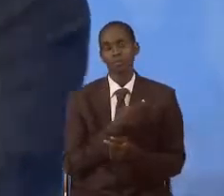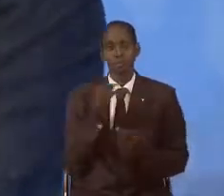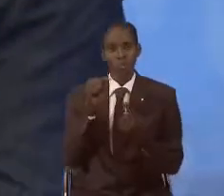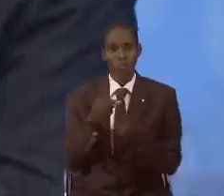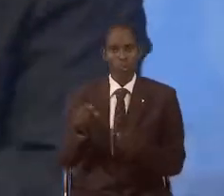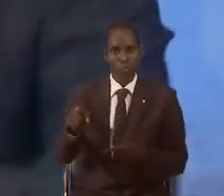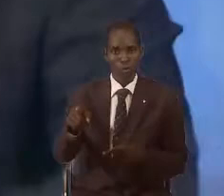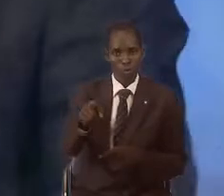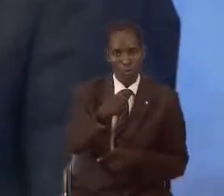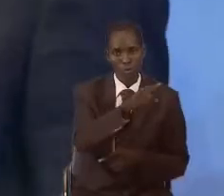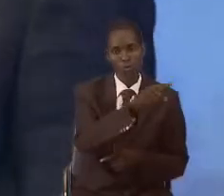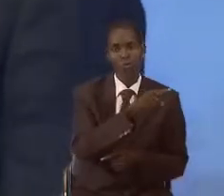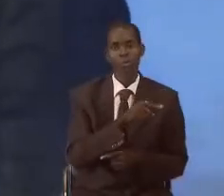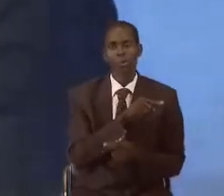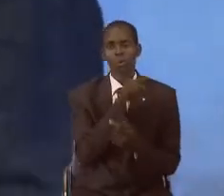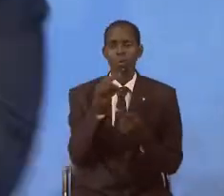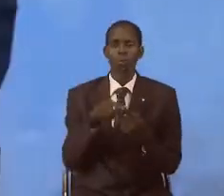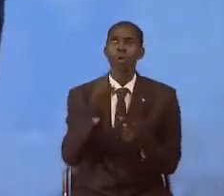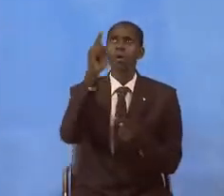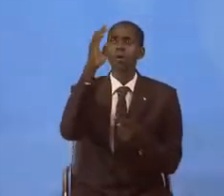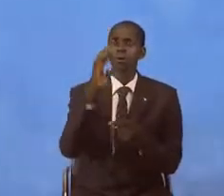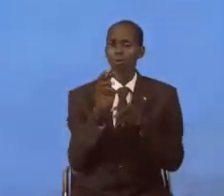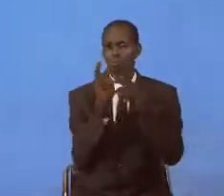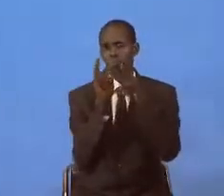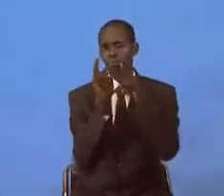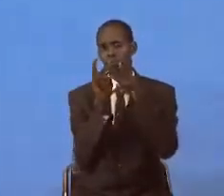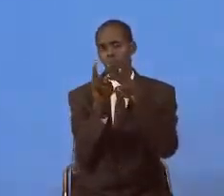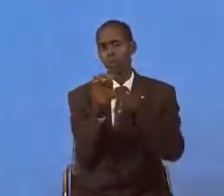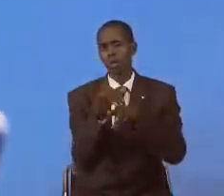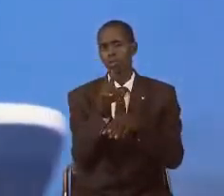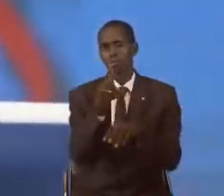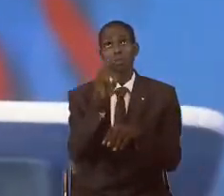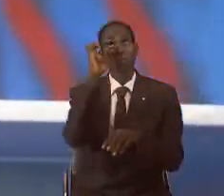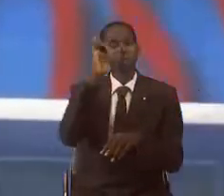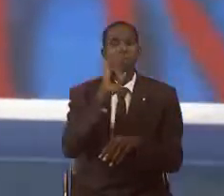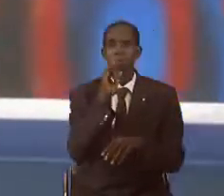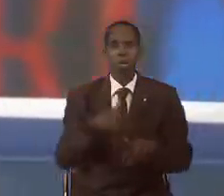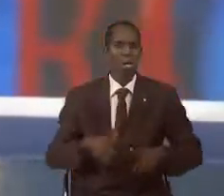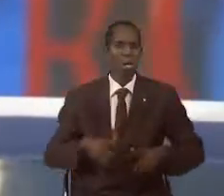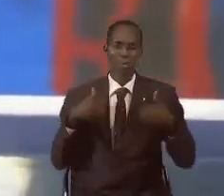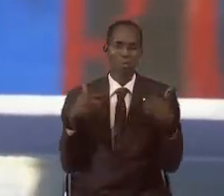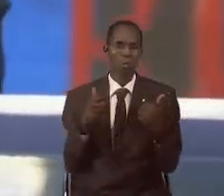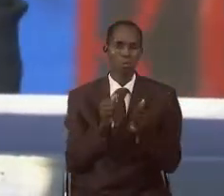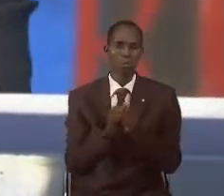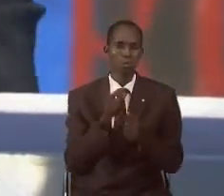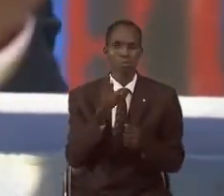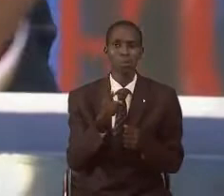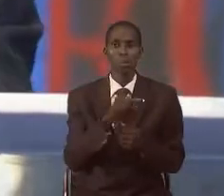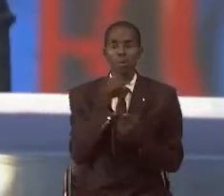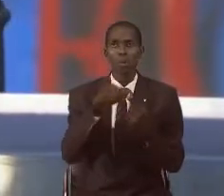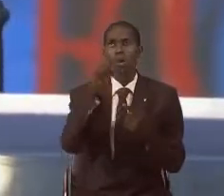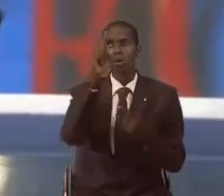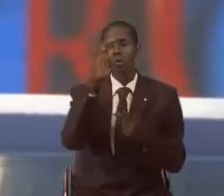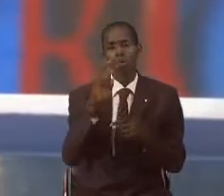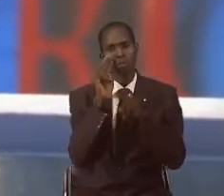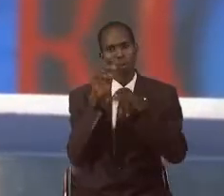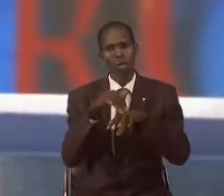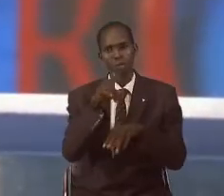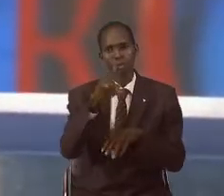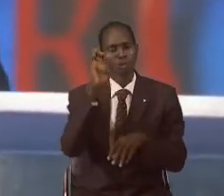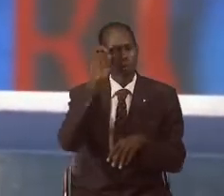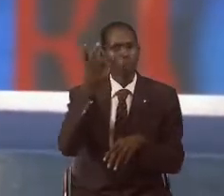his love toward us, toward you. When God looks at you, he's not angry at